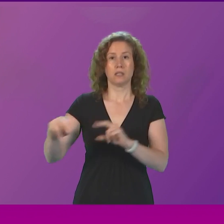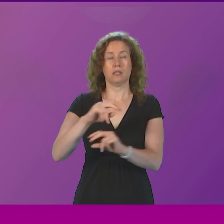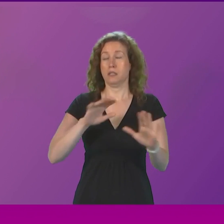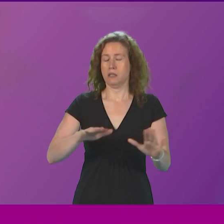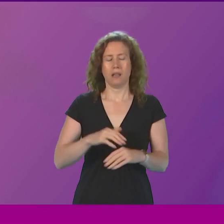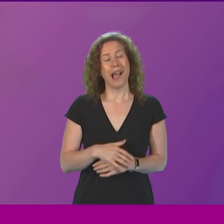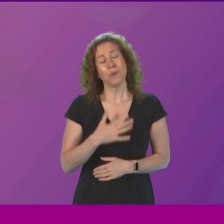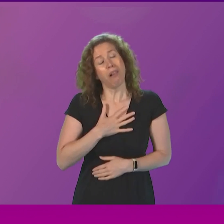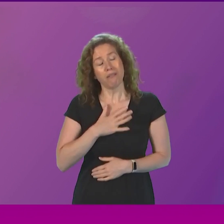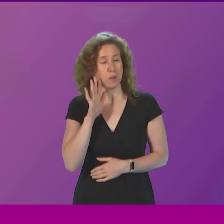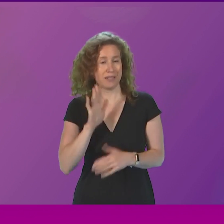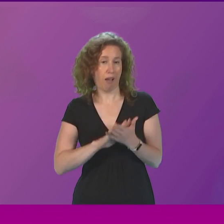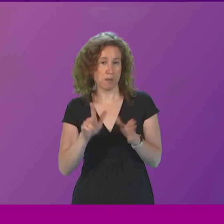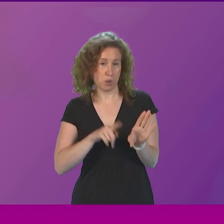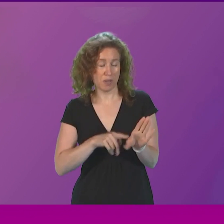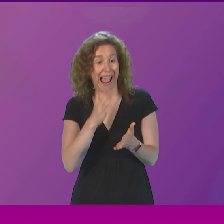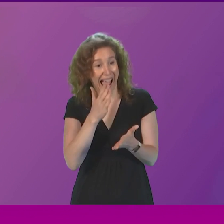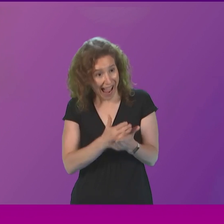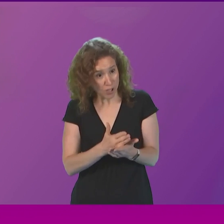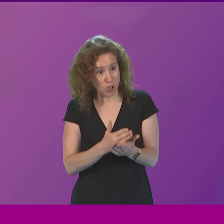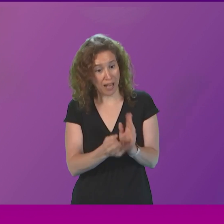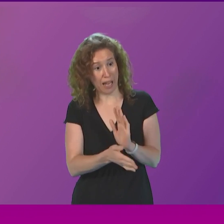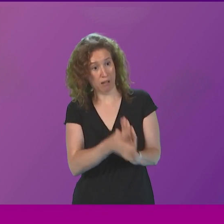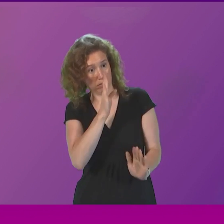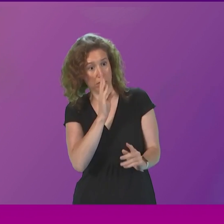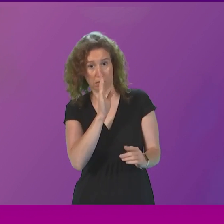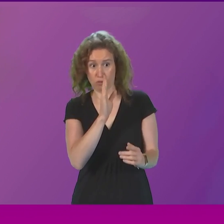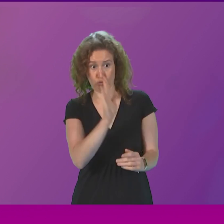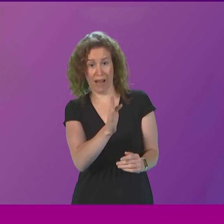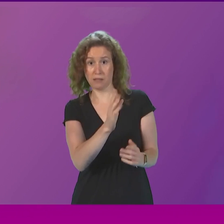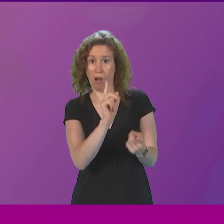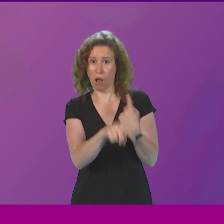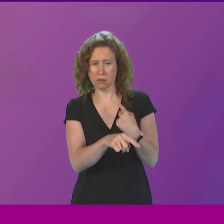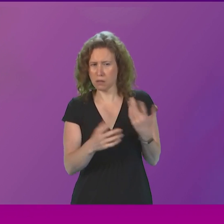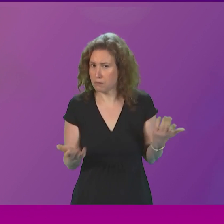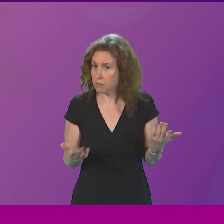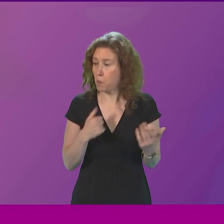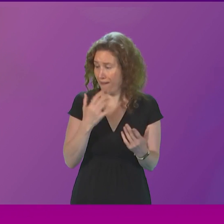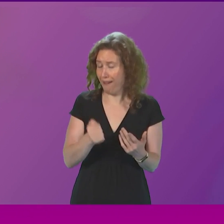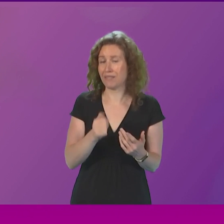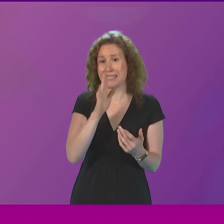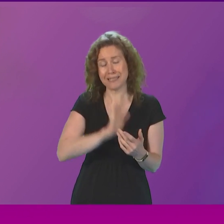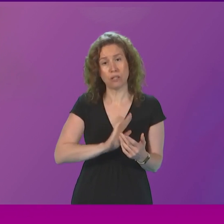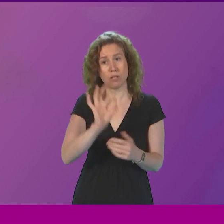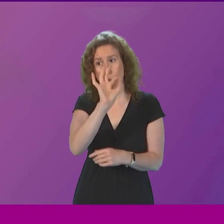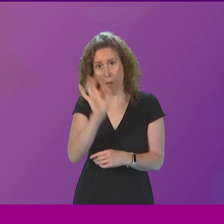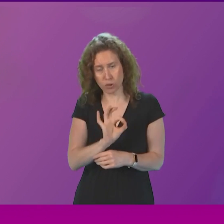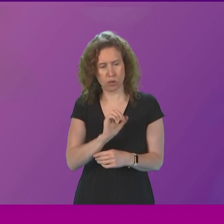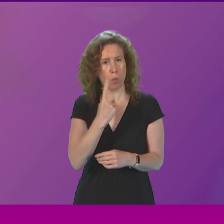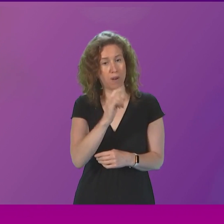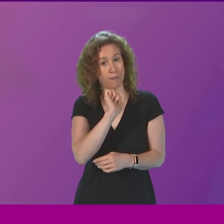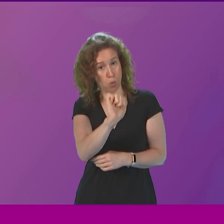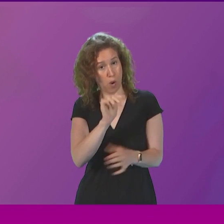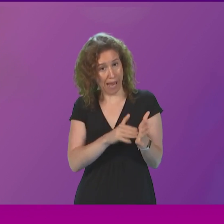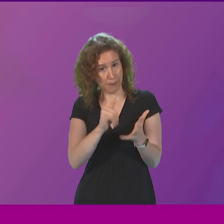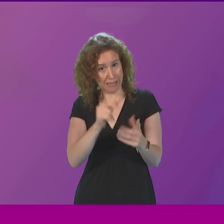I'd love to listen to Hamza Yousaf actually giving an answer to a question. There are serious questions to be raised about the conduct of one of his